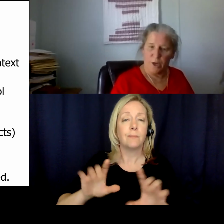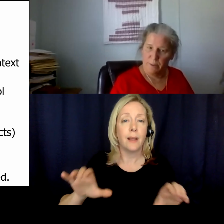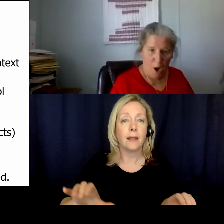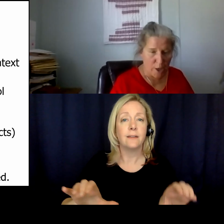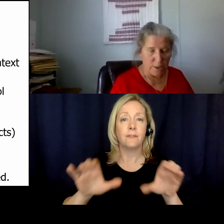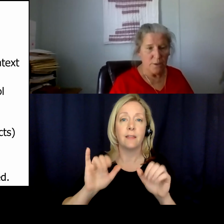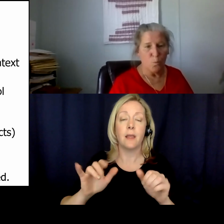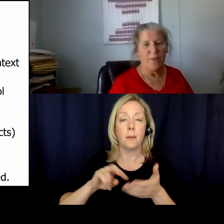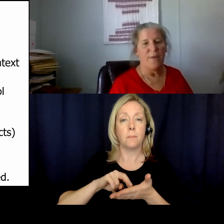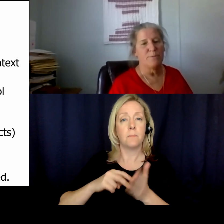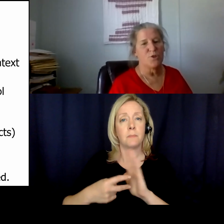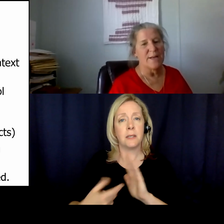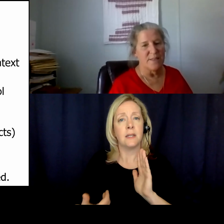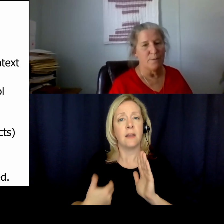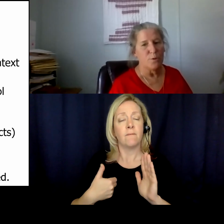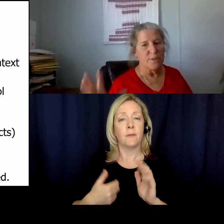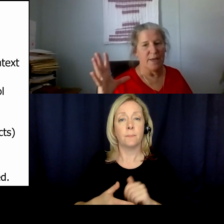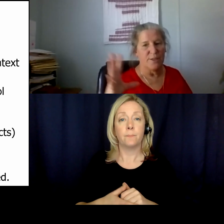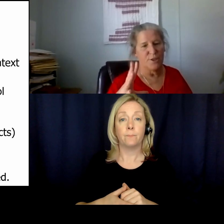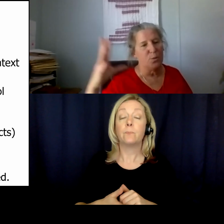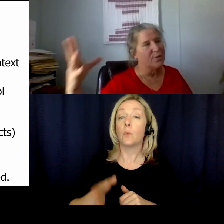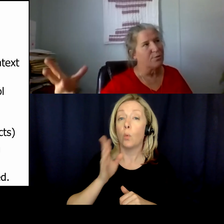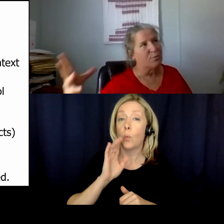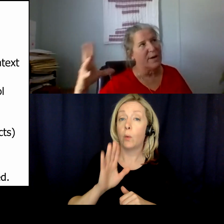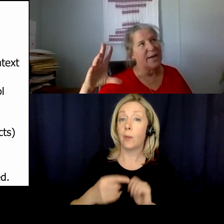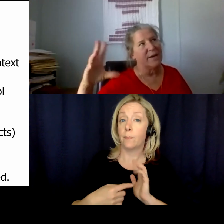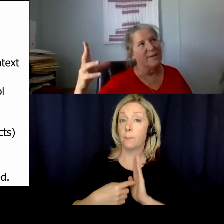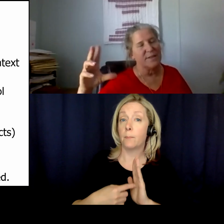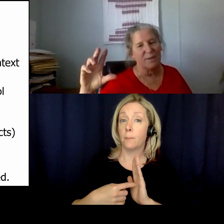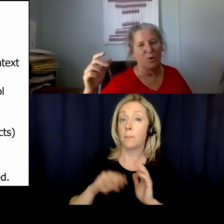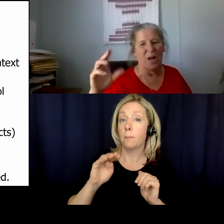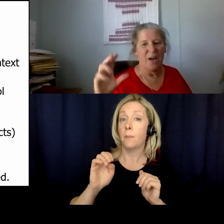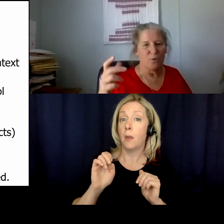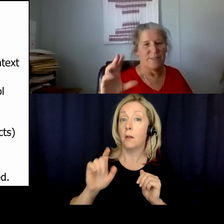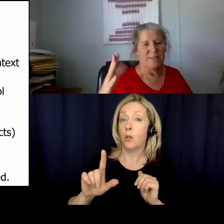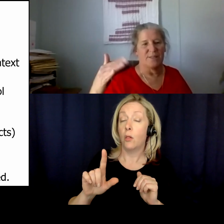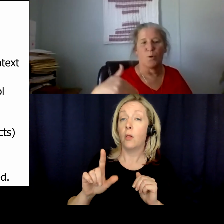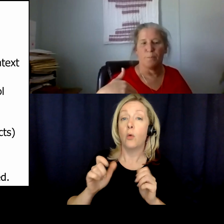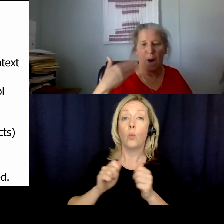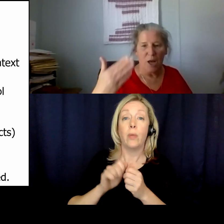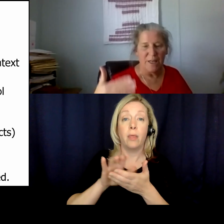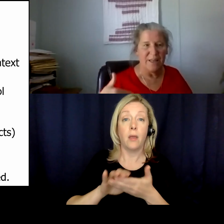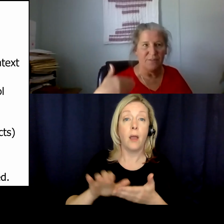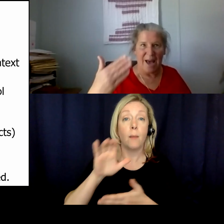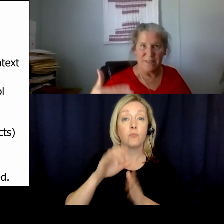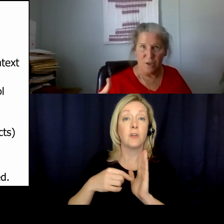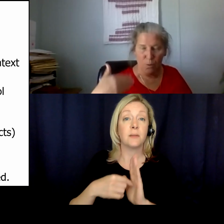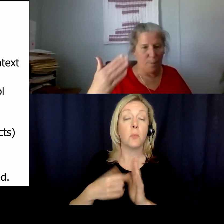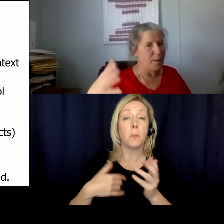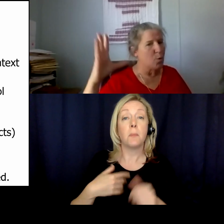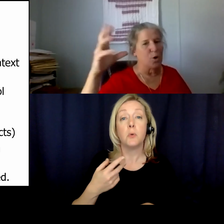And then we're going to model with abstract symbols in 2 and 3 symbol utterances. We're modeling